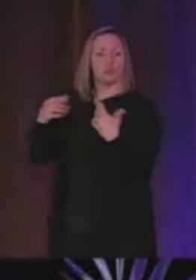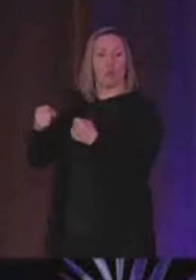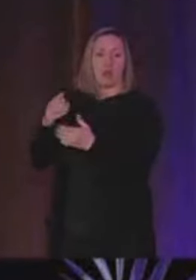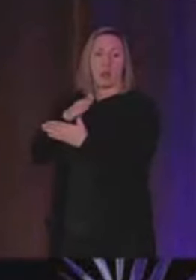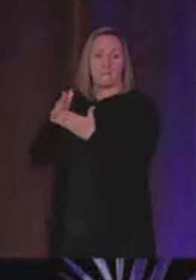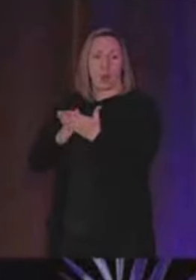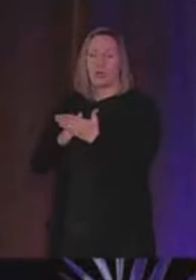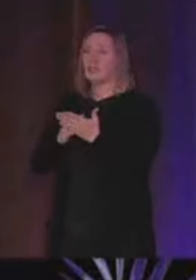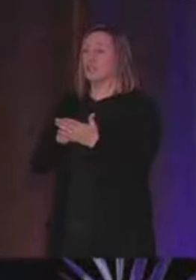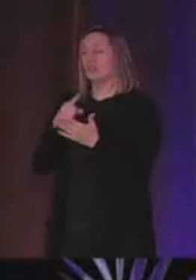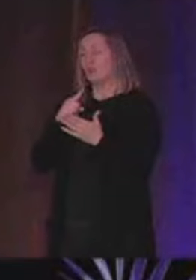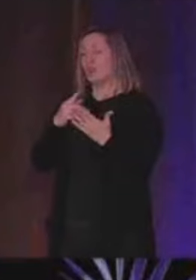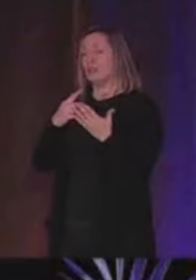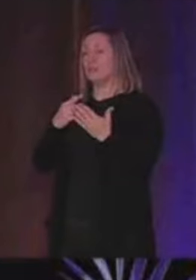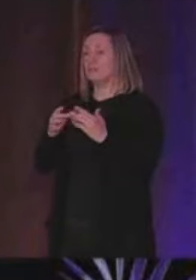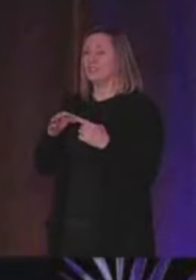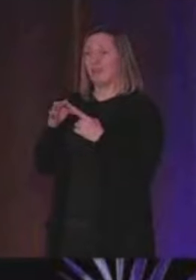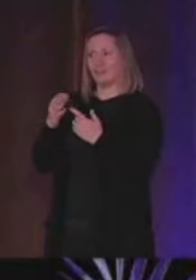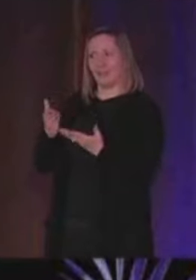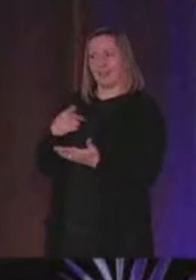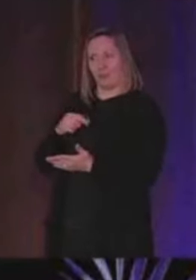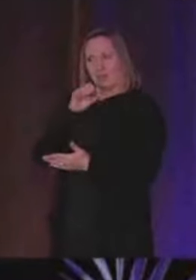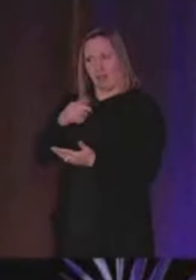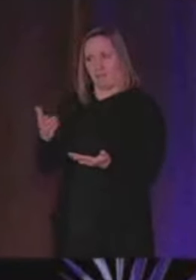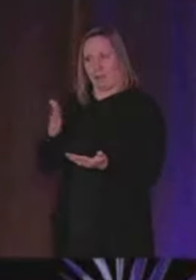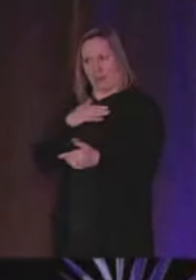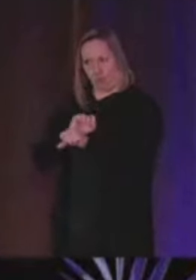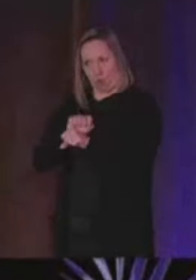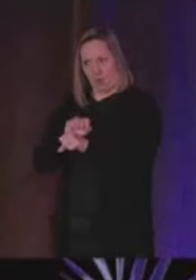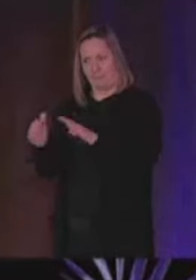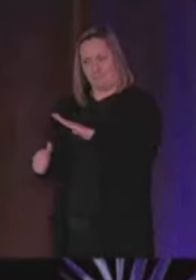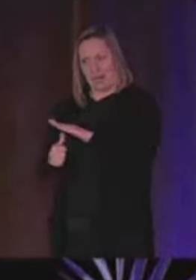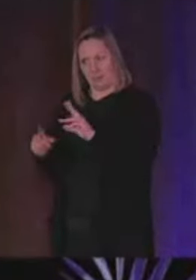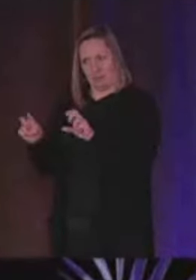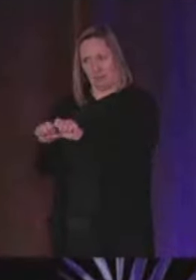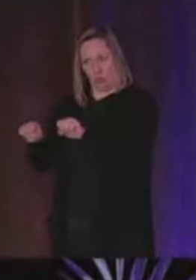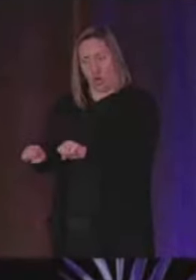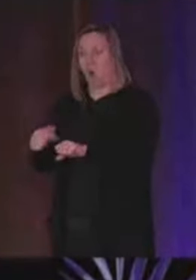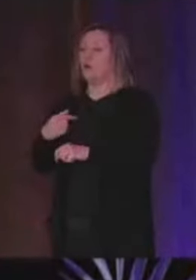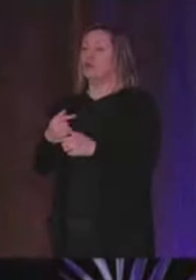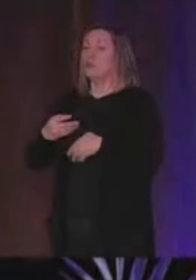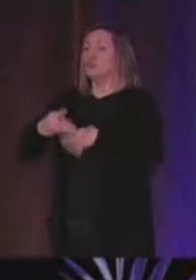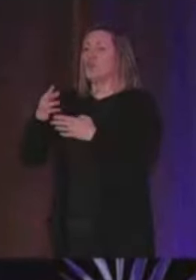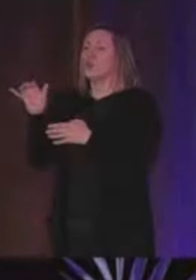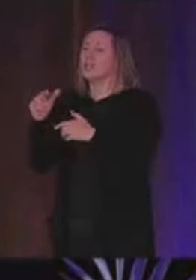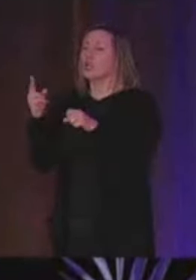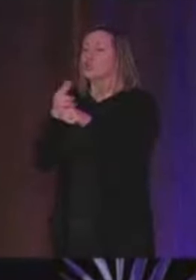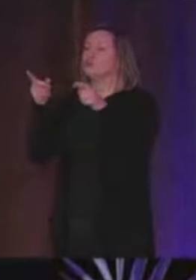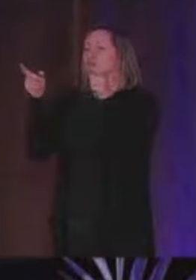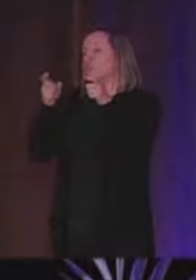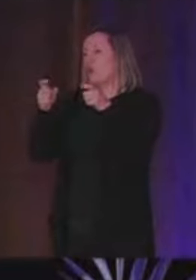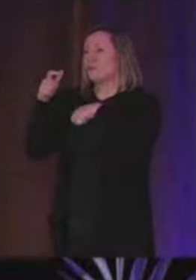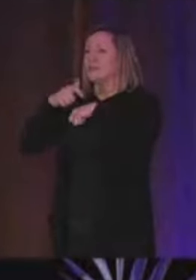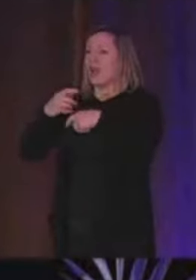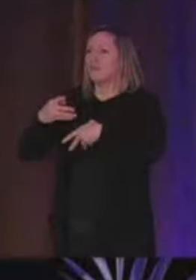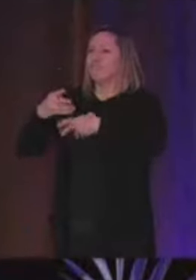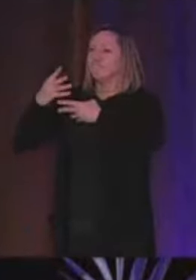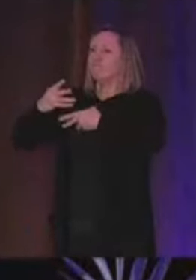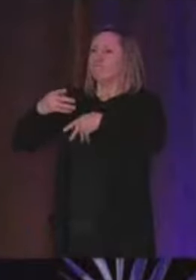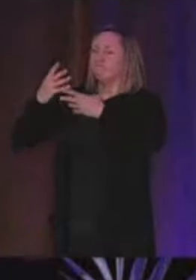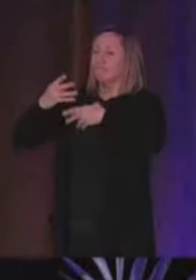special technique that we love at Basement because think about it. The scroll is like a user-controlled timeline.